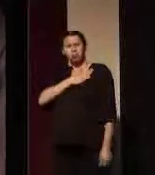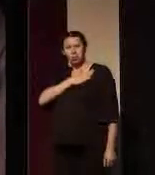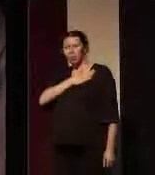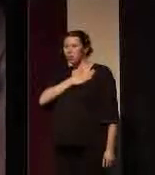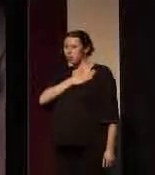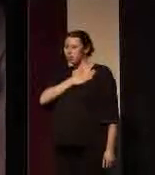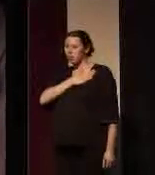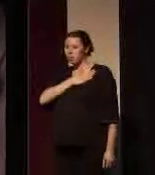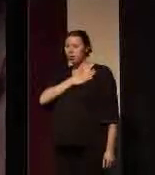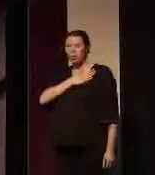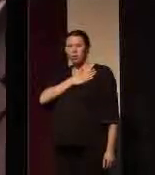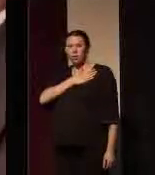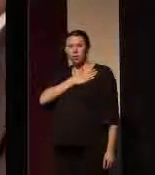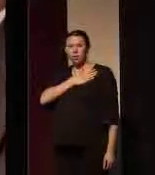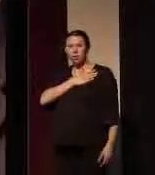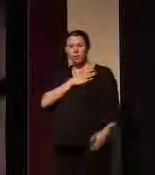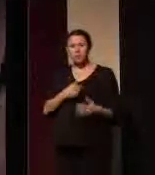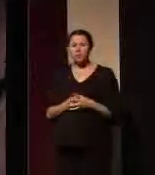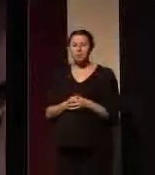And